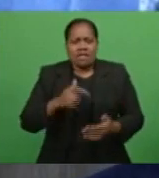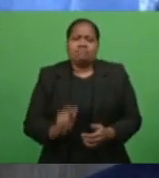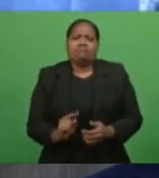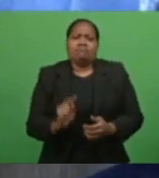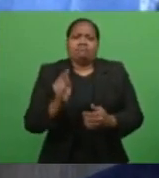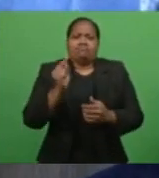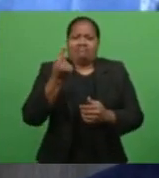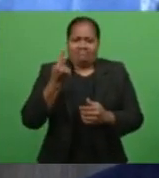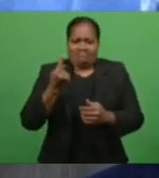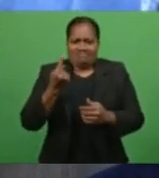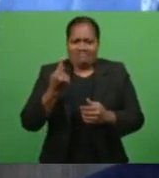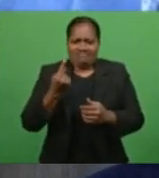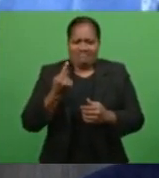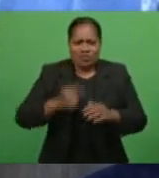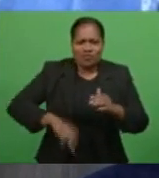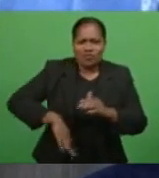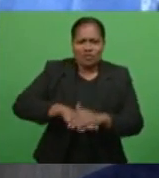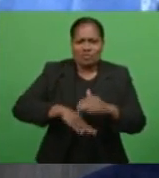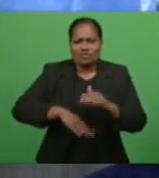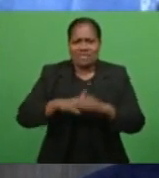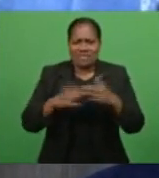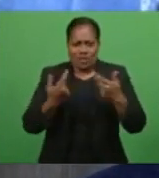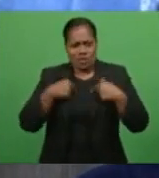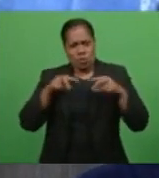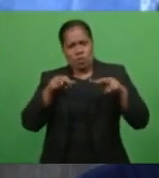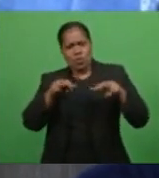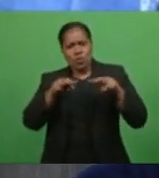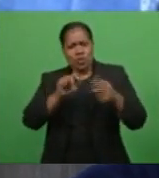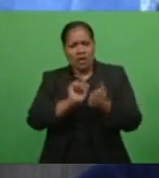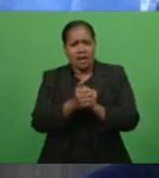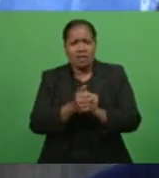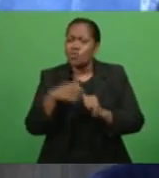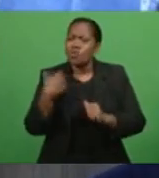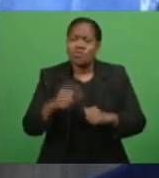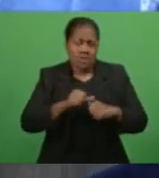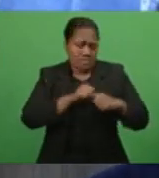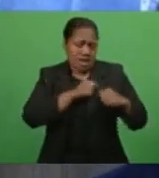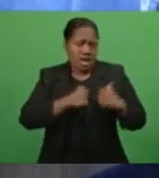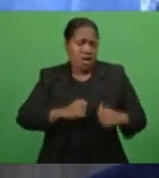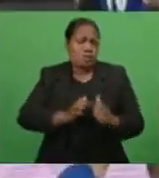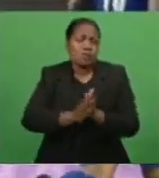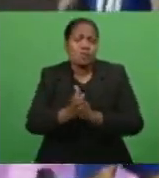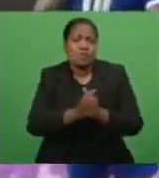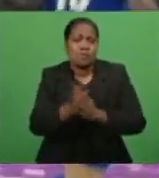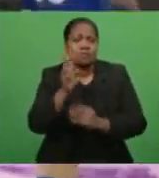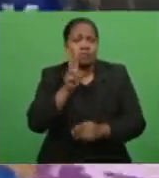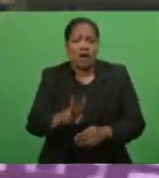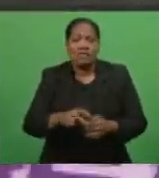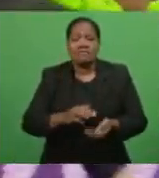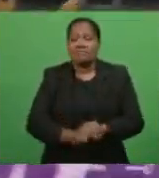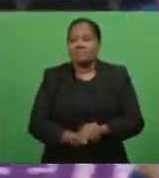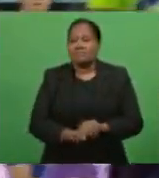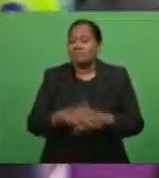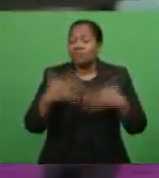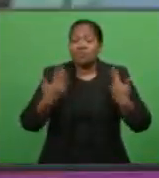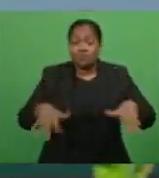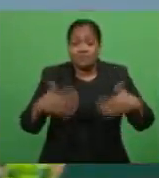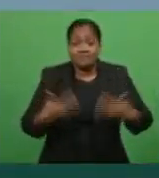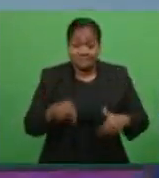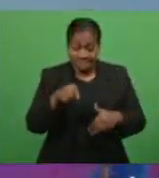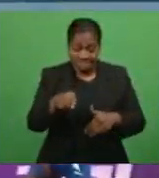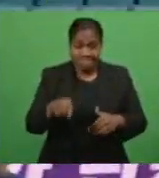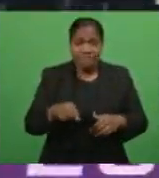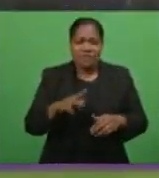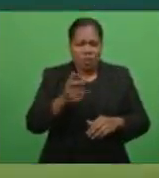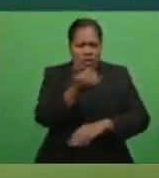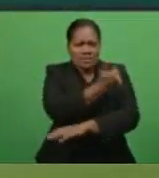has been quenched as I can watch the game. My heart will beat for a long time. It's a quite remarkable feat for the Asian country